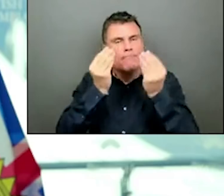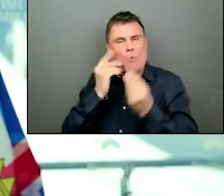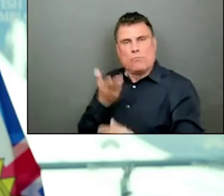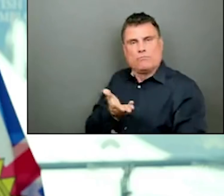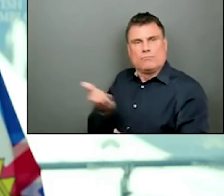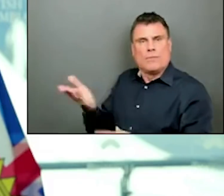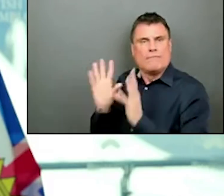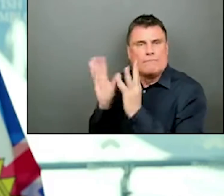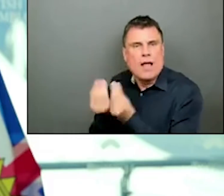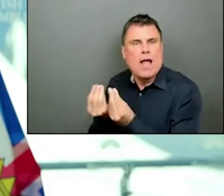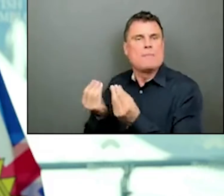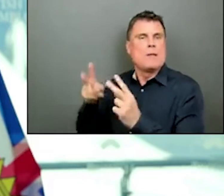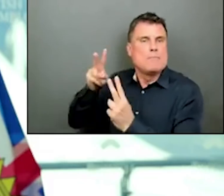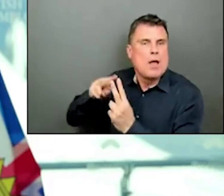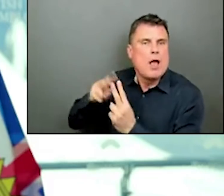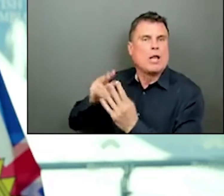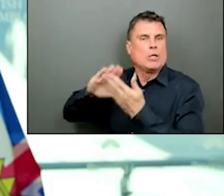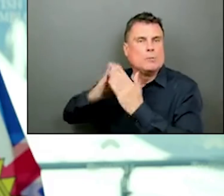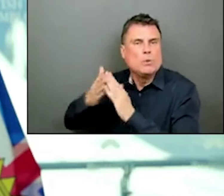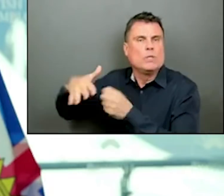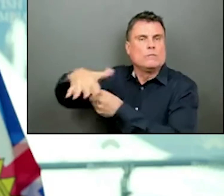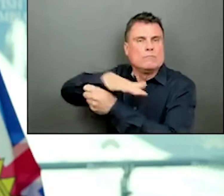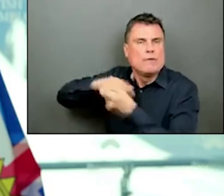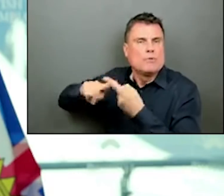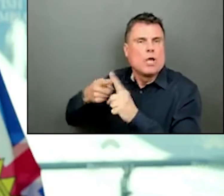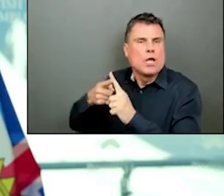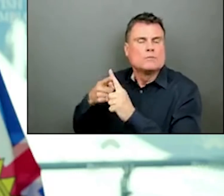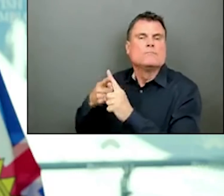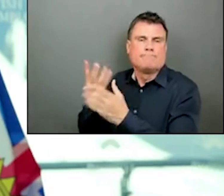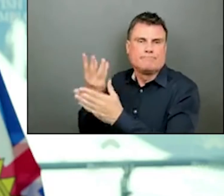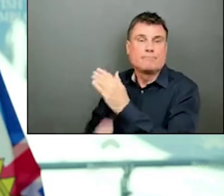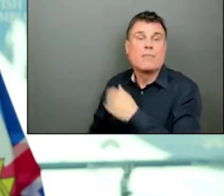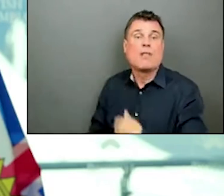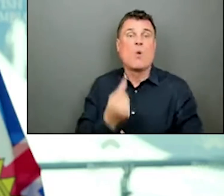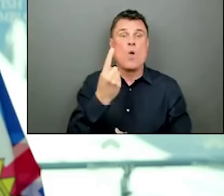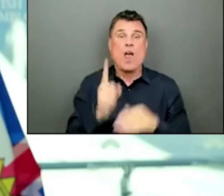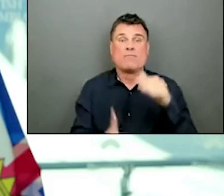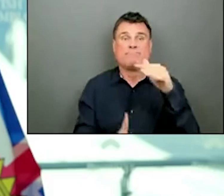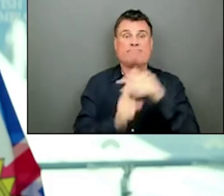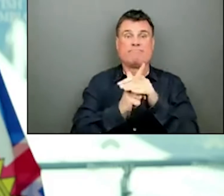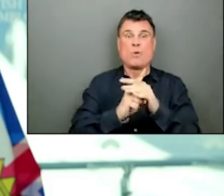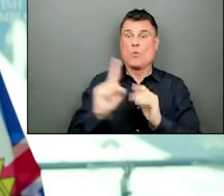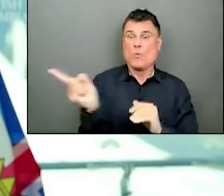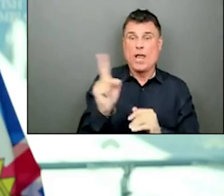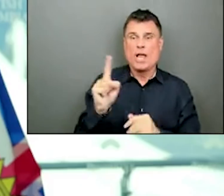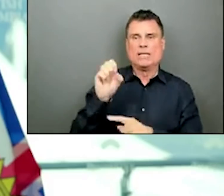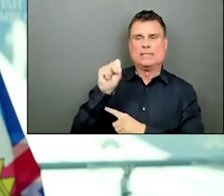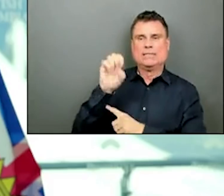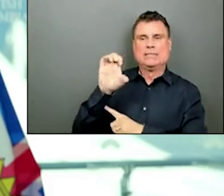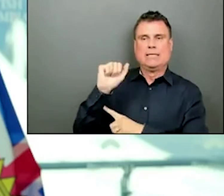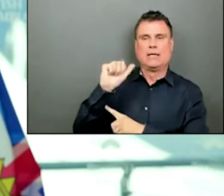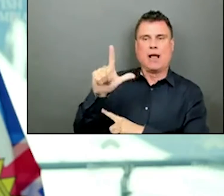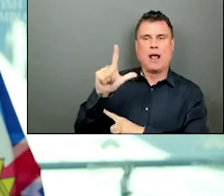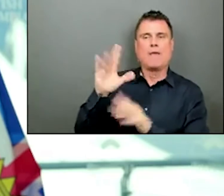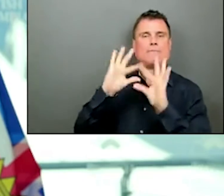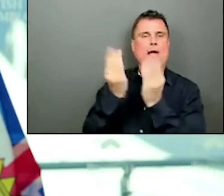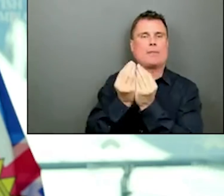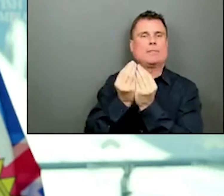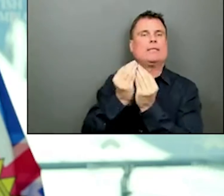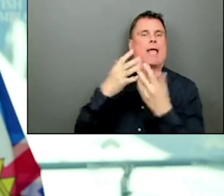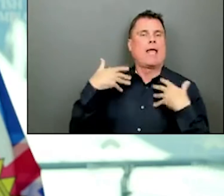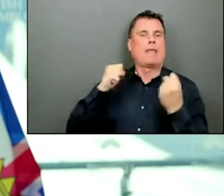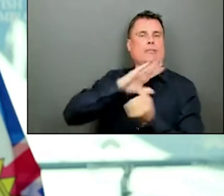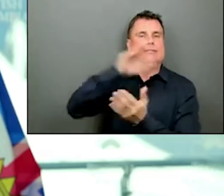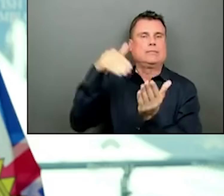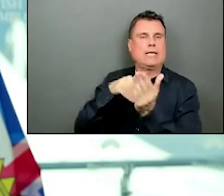ones. We have one new outbreak at the Seagull Family Health Centre in Vancouver Coastal, and the Ridge Meadows